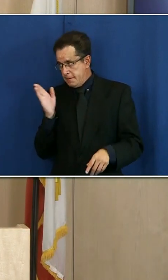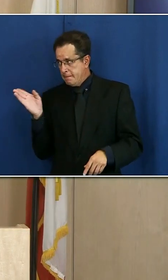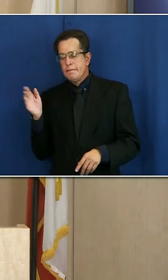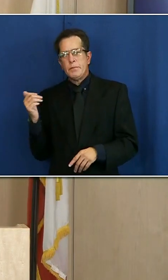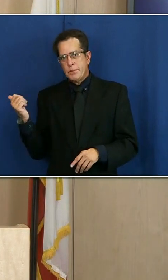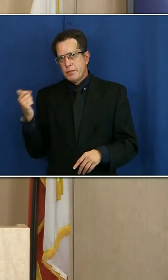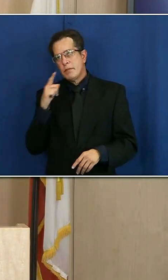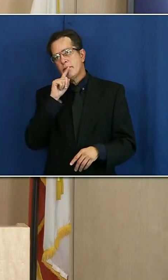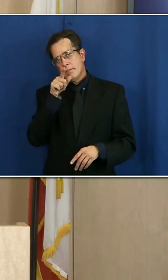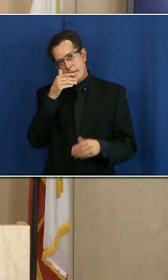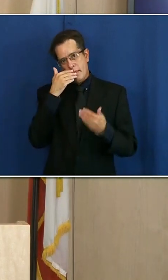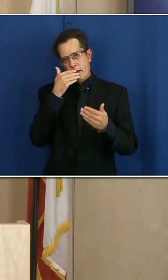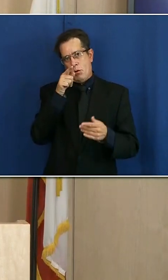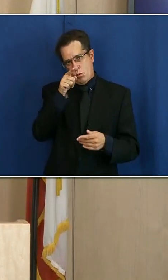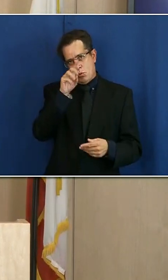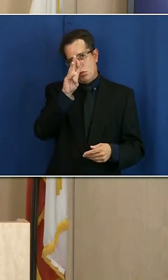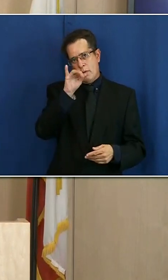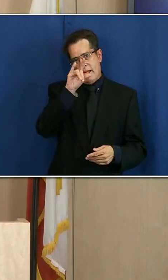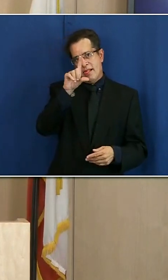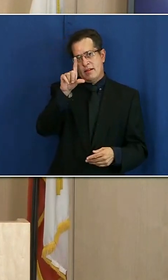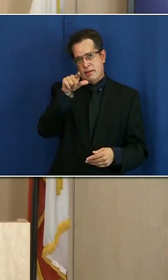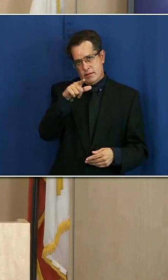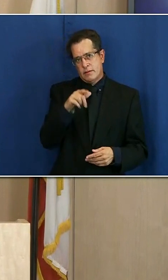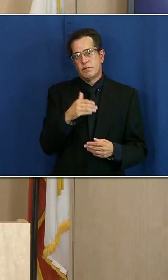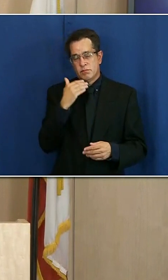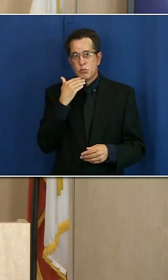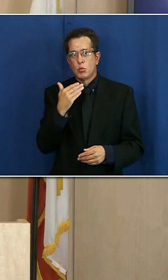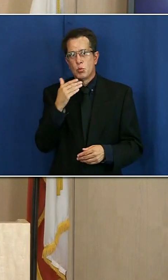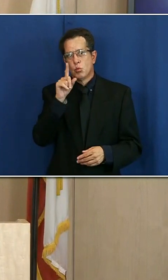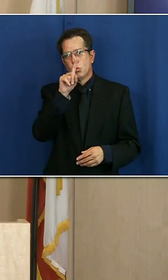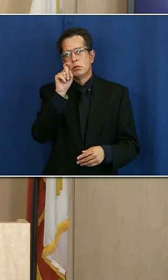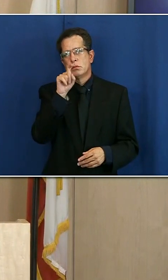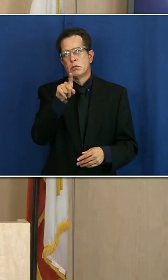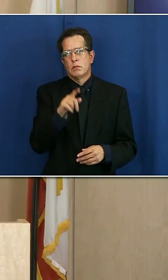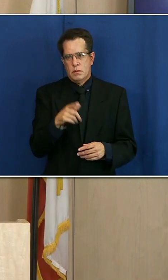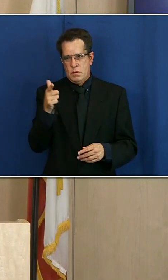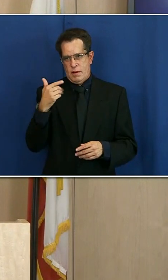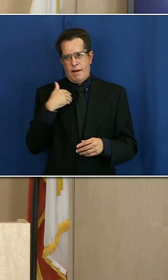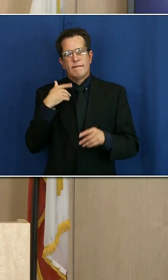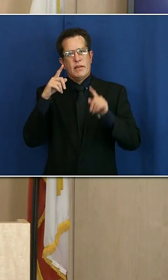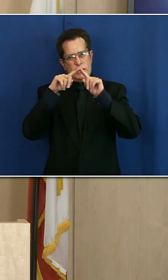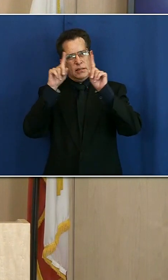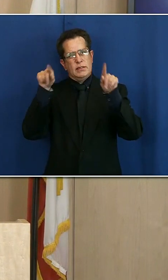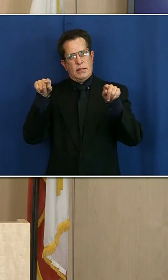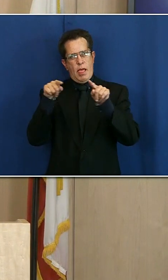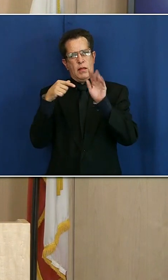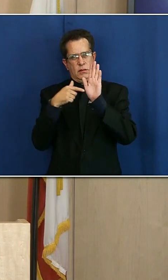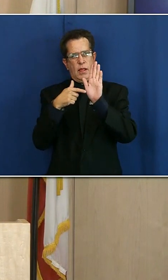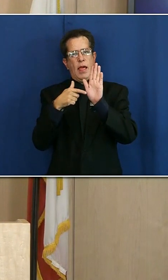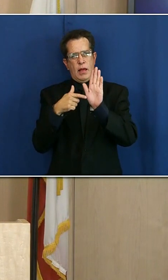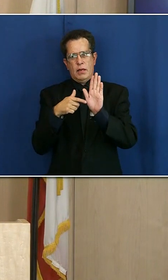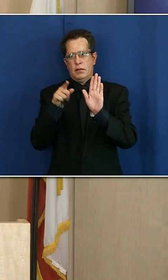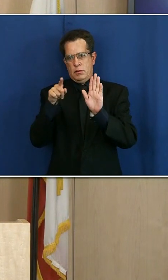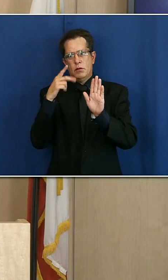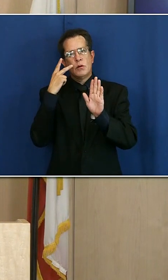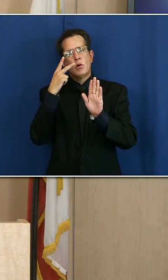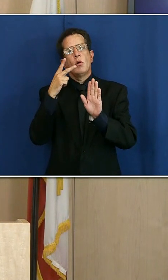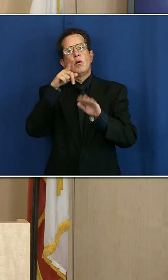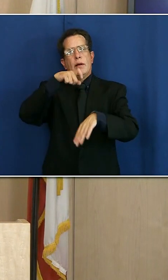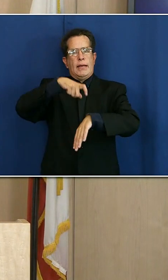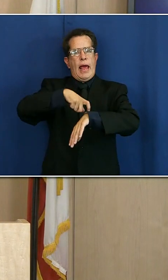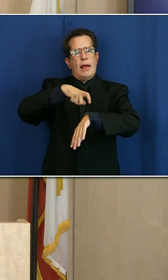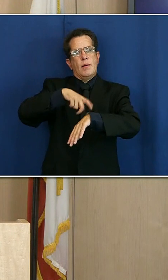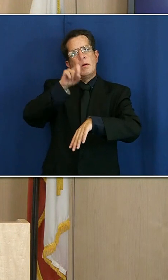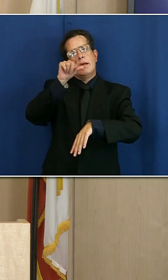Well, thanks for that question, Will. And actually, there was a slide of the daily cases with illness onset date. So